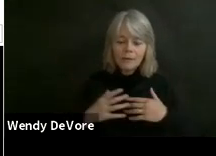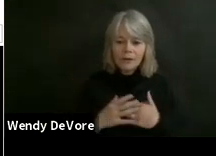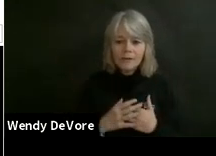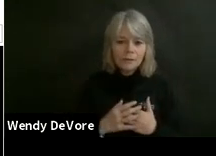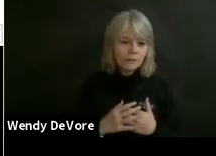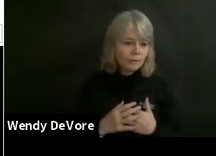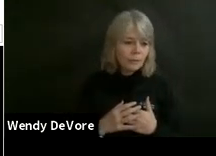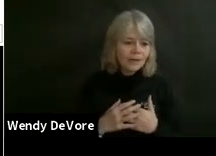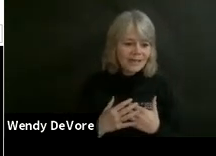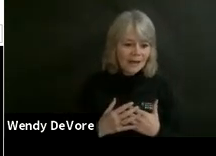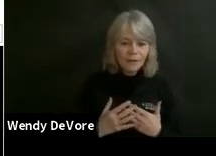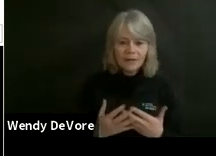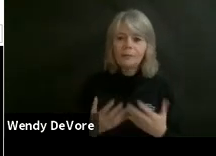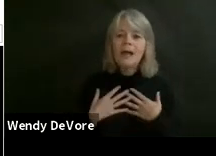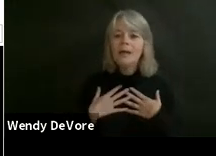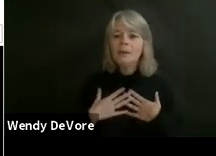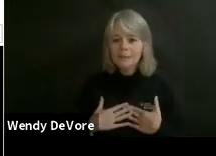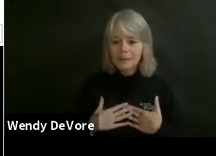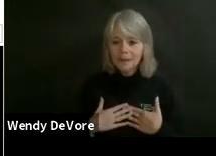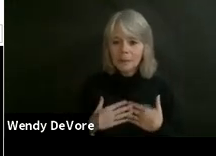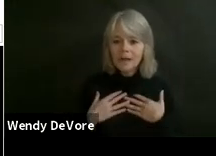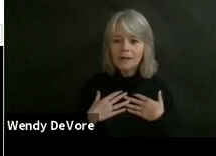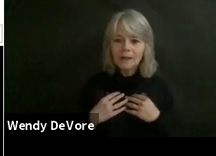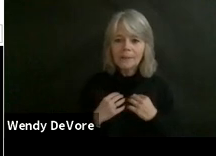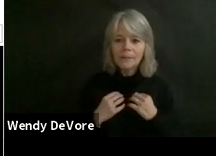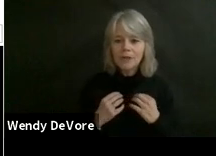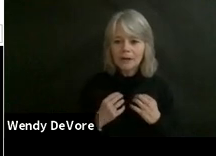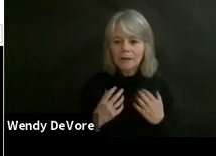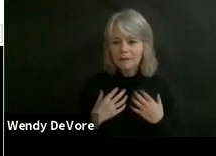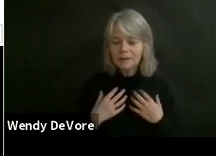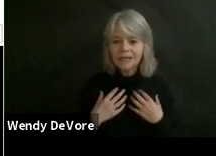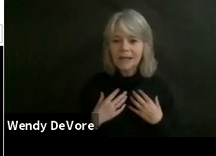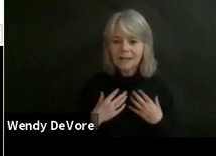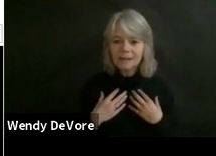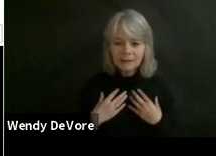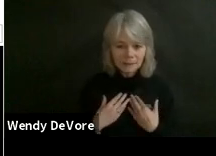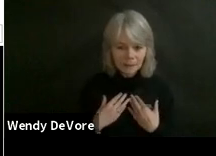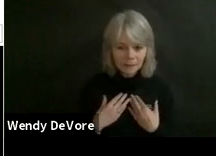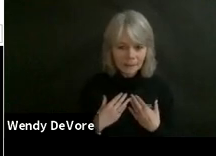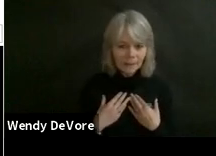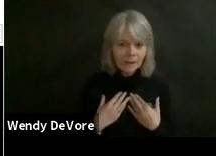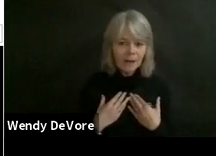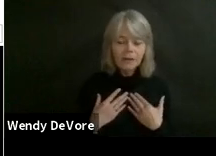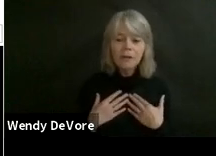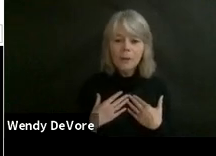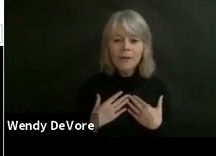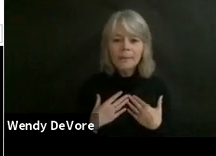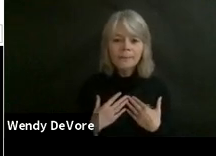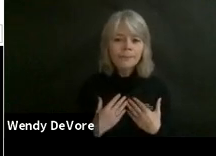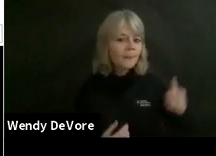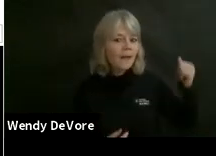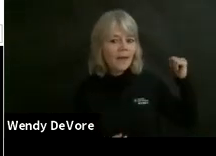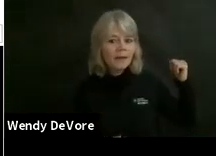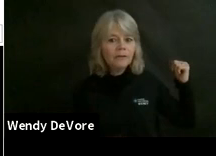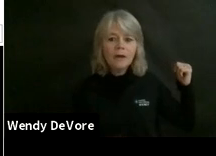you know, for individuals who are deaf or deaf blind, we typically wear dark or solid colored clothing,